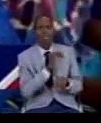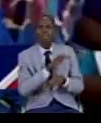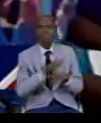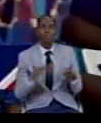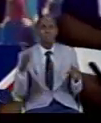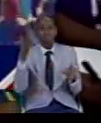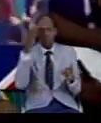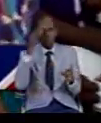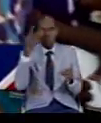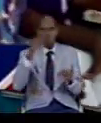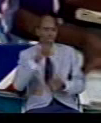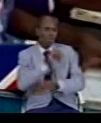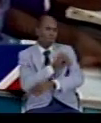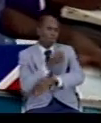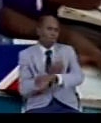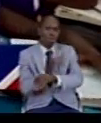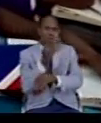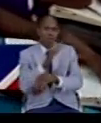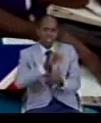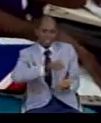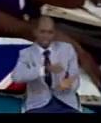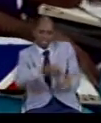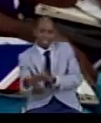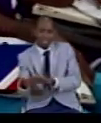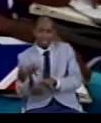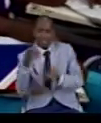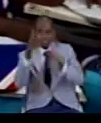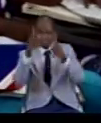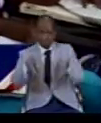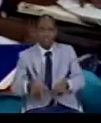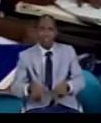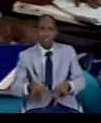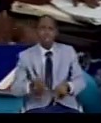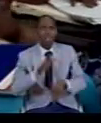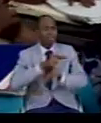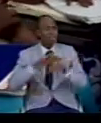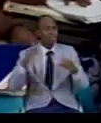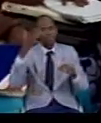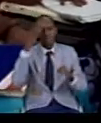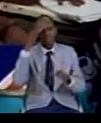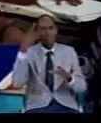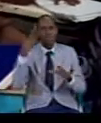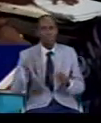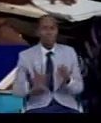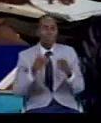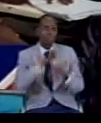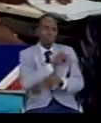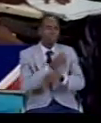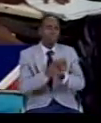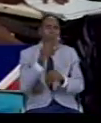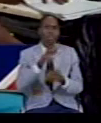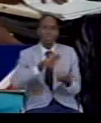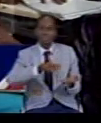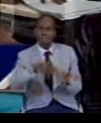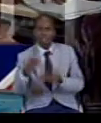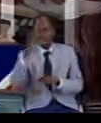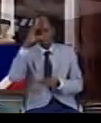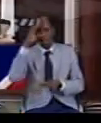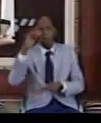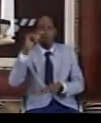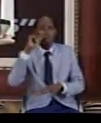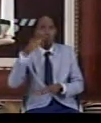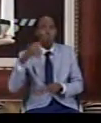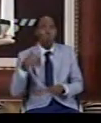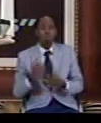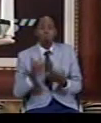the authority of a dead man. I don't recognize the authority of a dead woman. We might have been